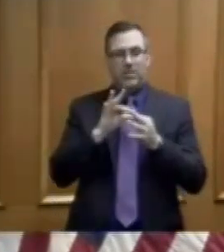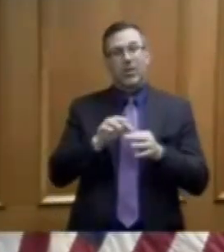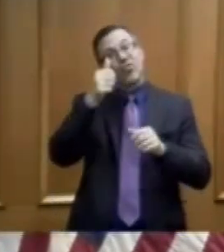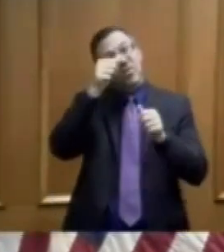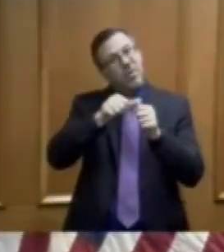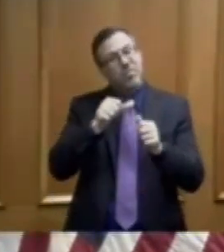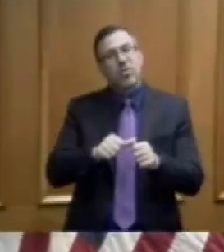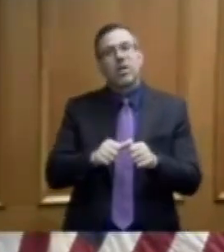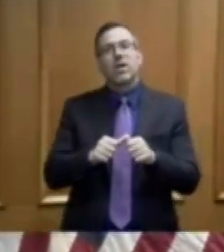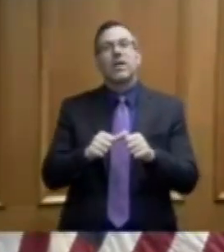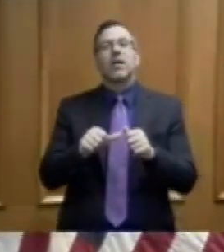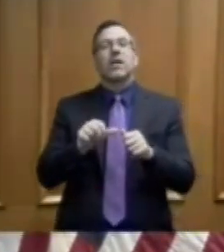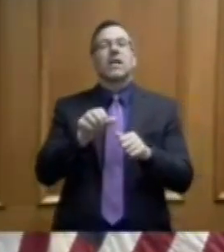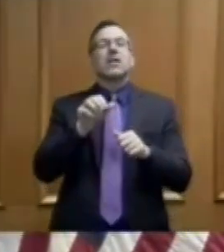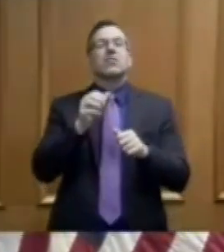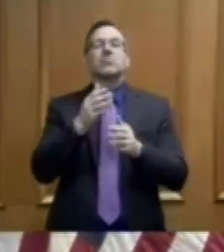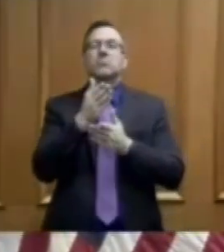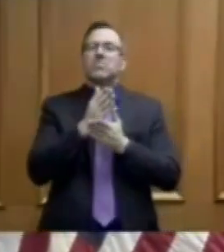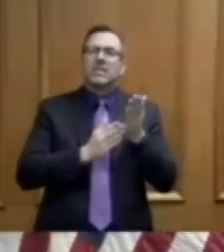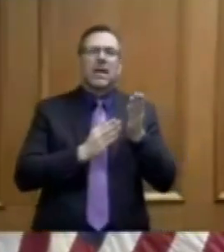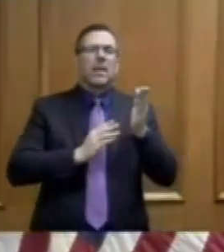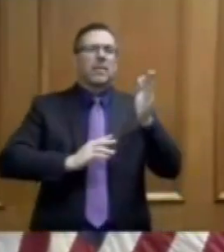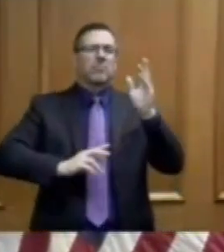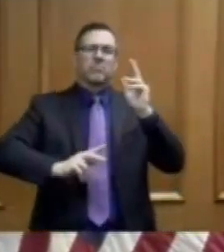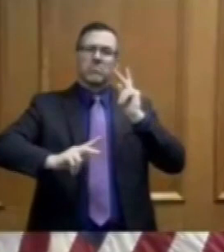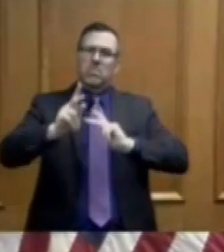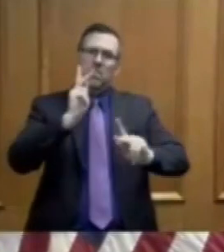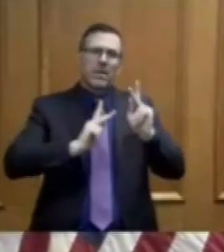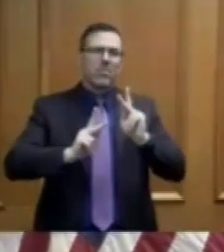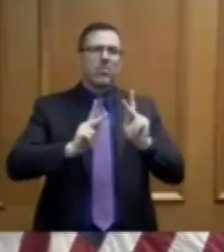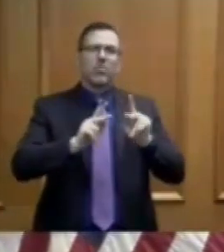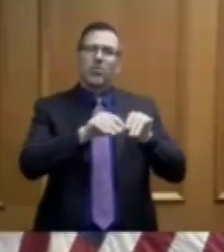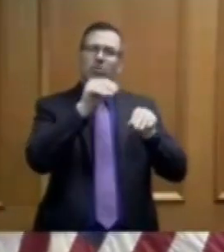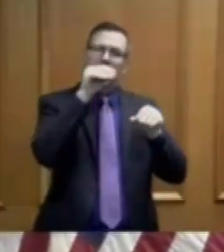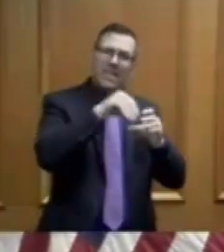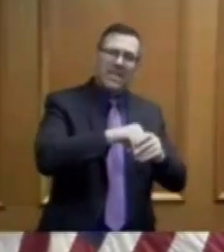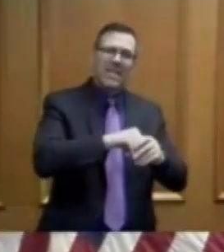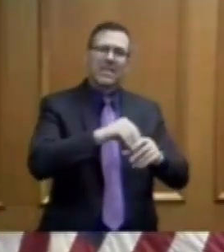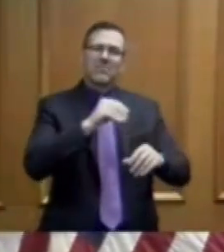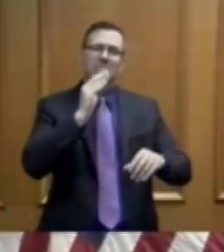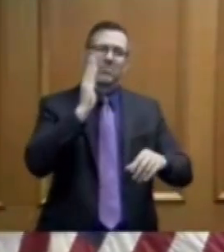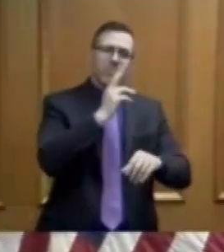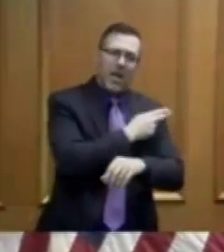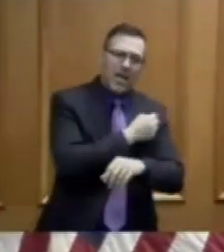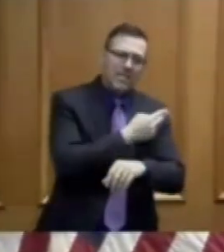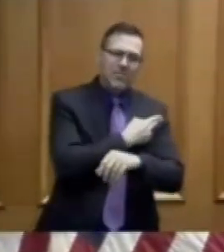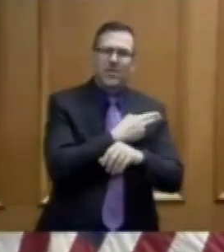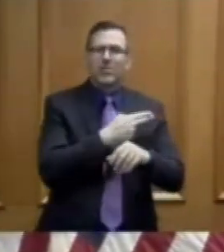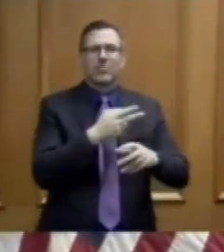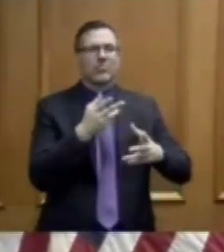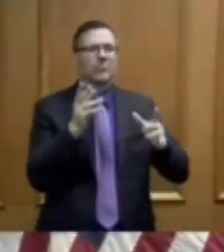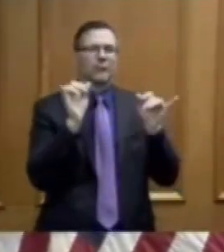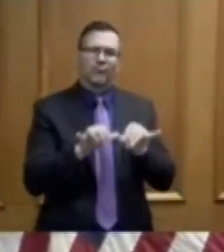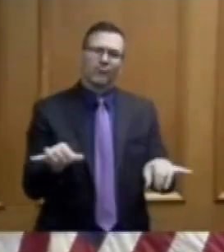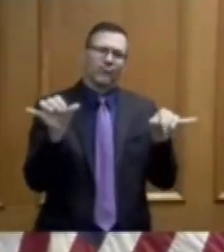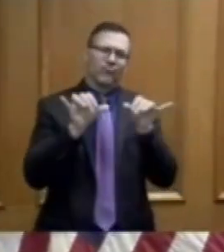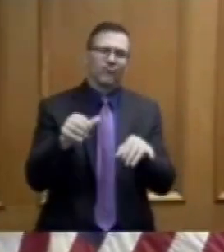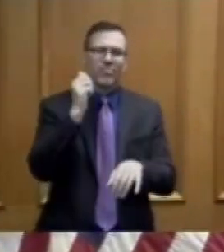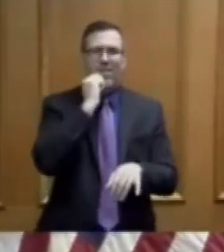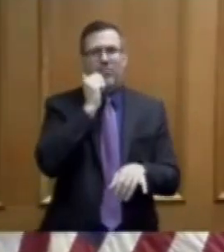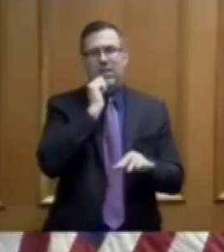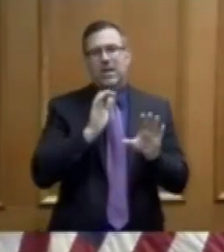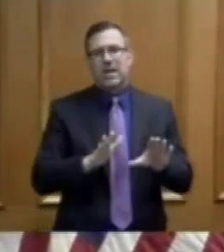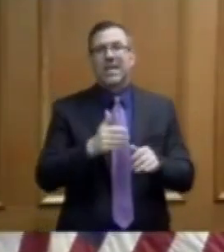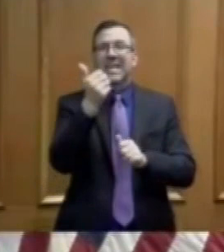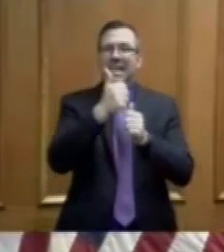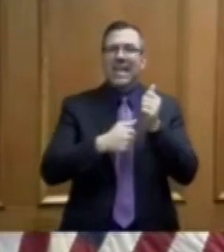all just traditional day-to-day bed and ventilator availability numbers. Hospitals each one of them